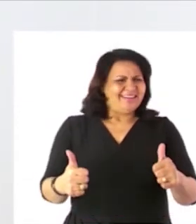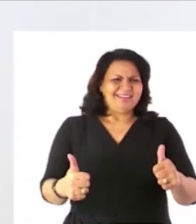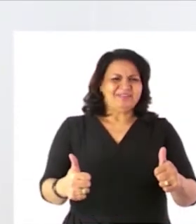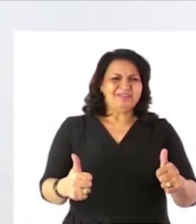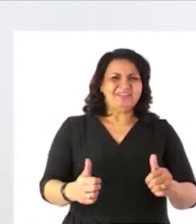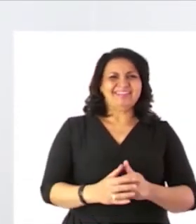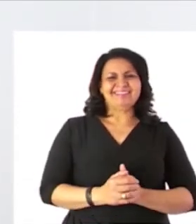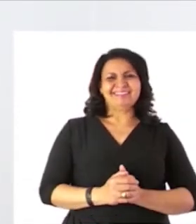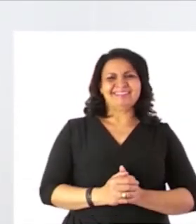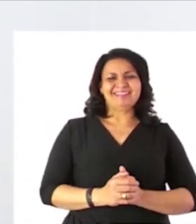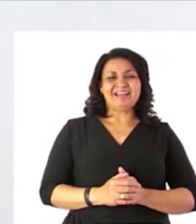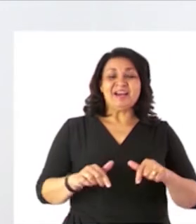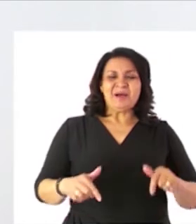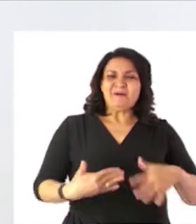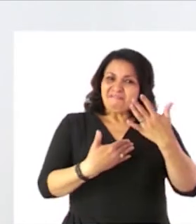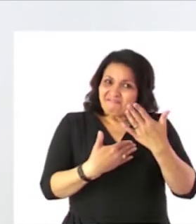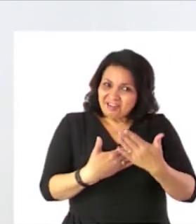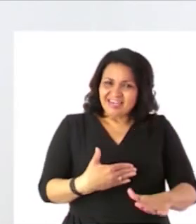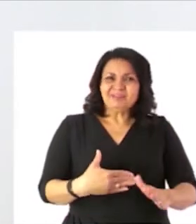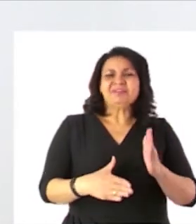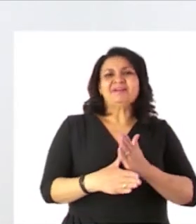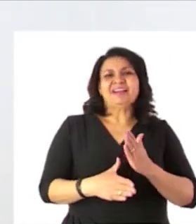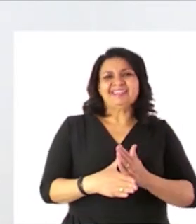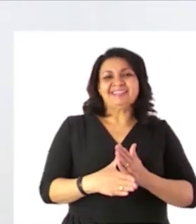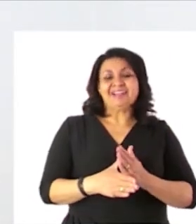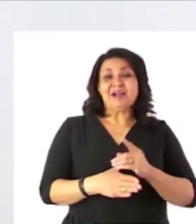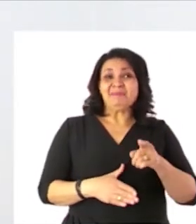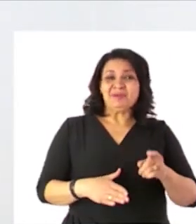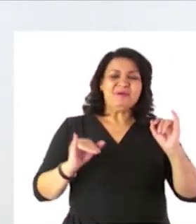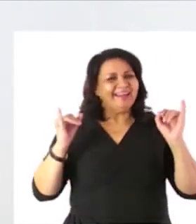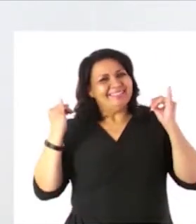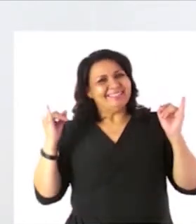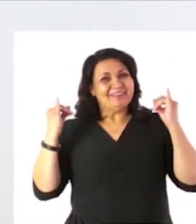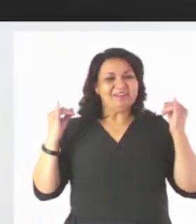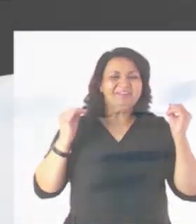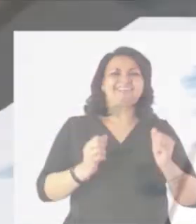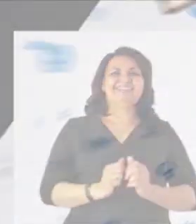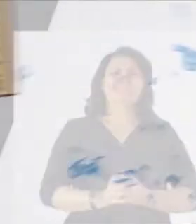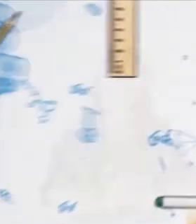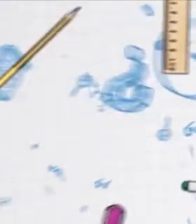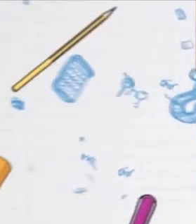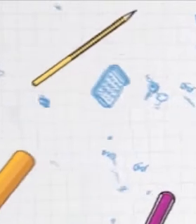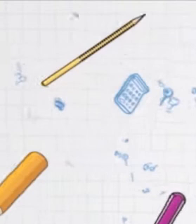Excellent! Now we're done with our lesson. Hope you have enjoyed being with us.